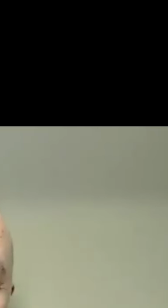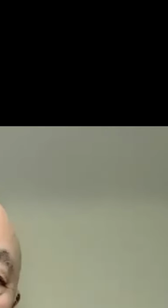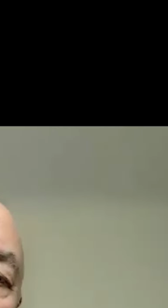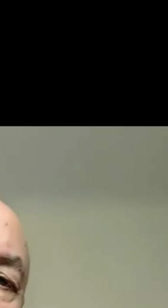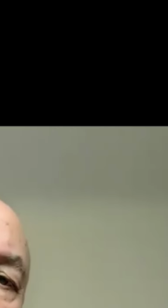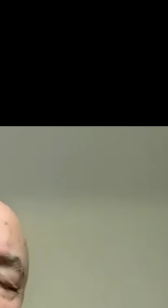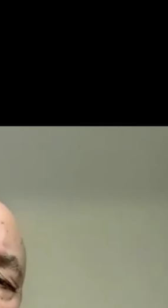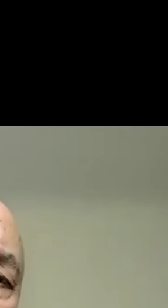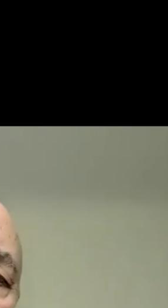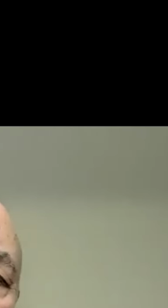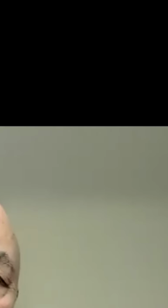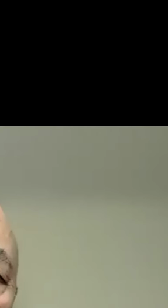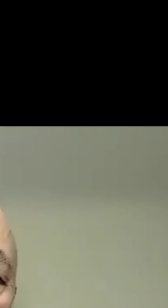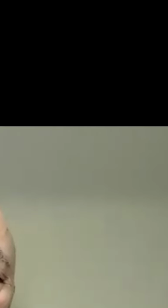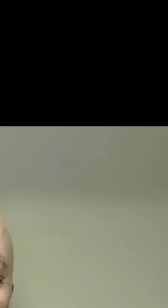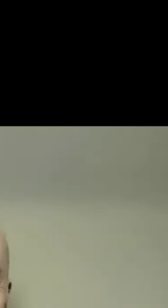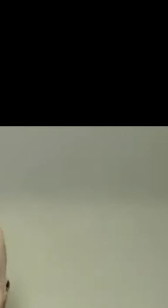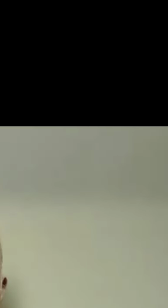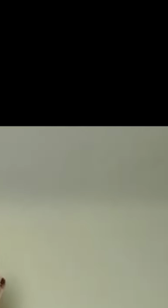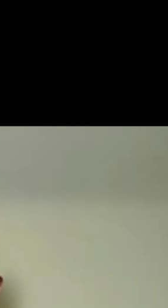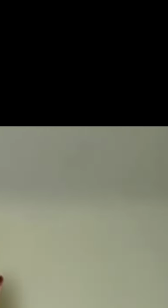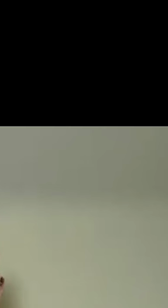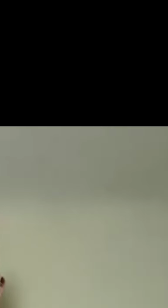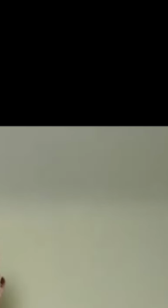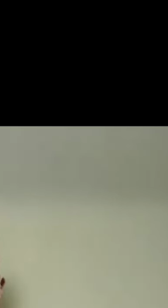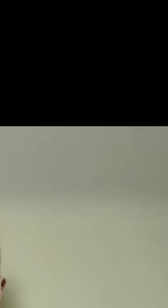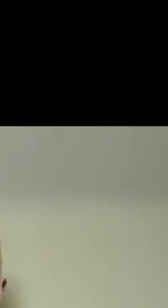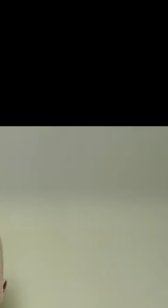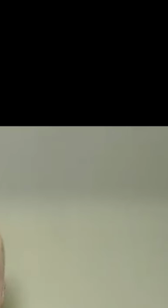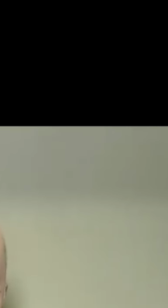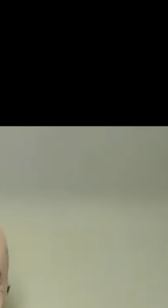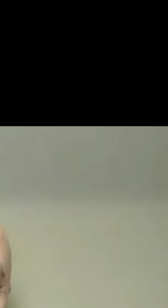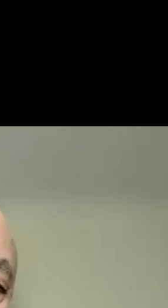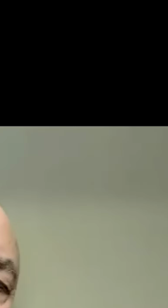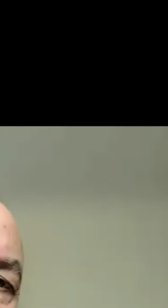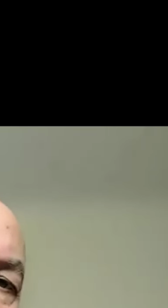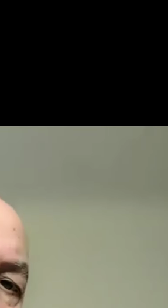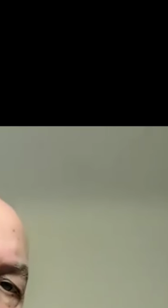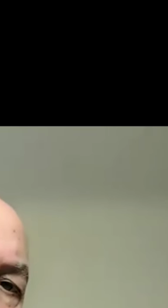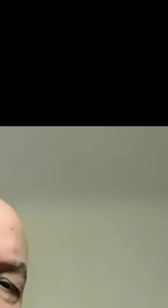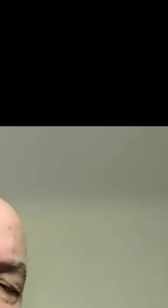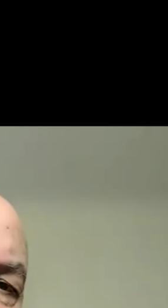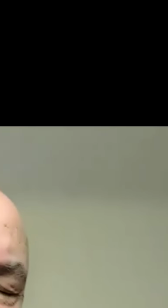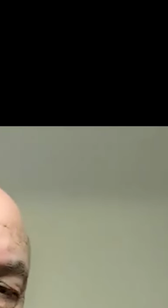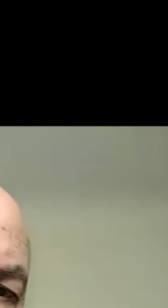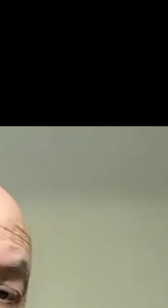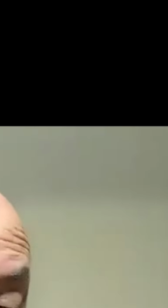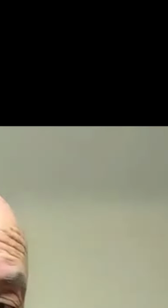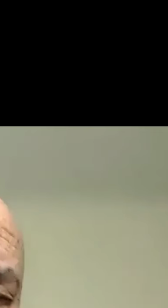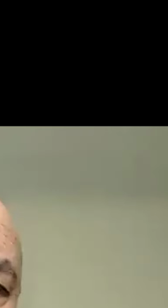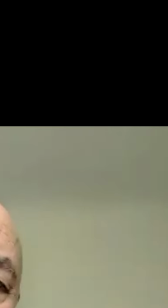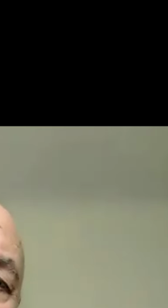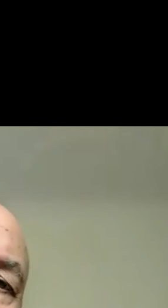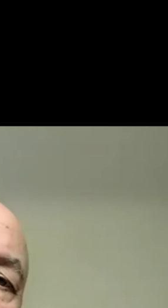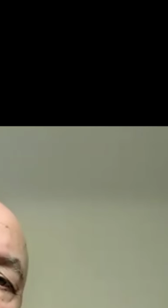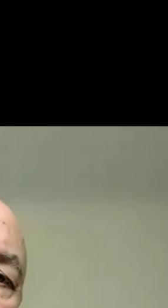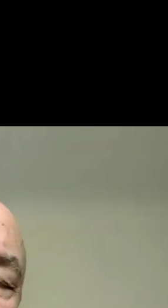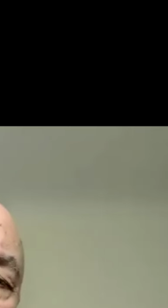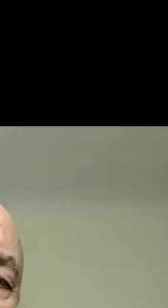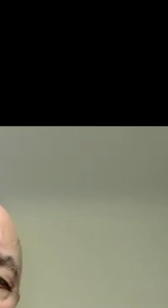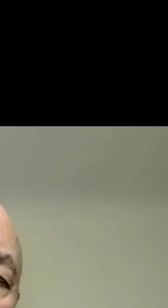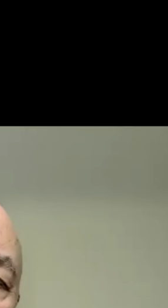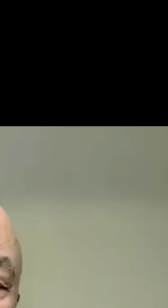2005. And I have had the honor of working with the disability community during the last 25 years or more